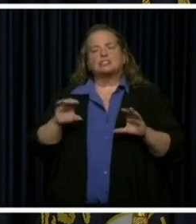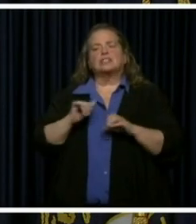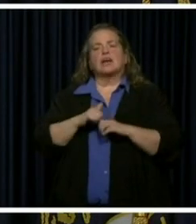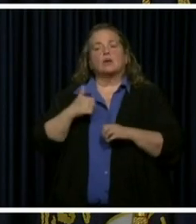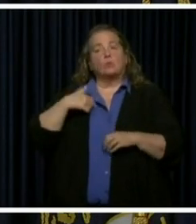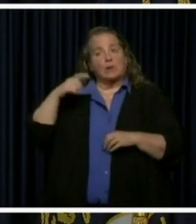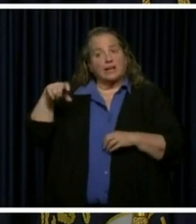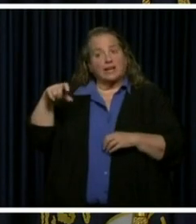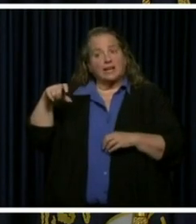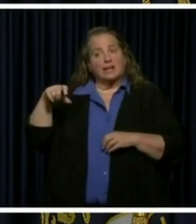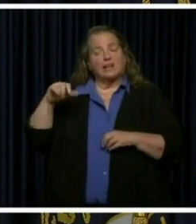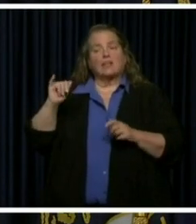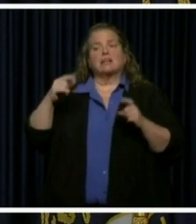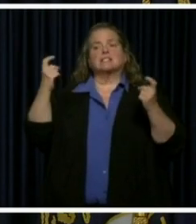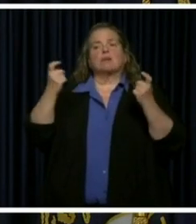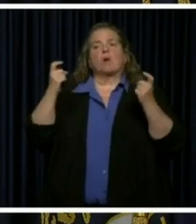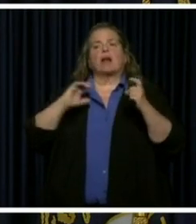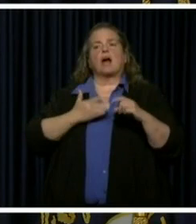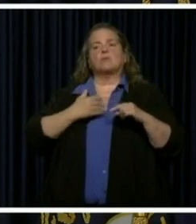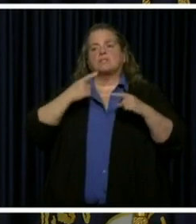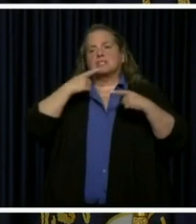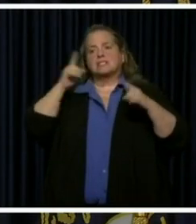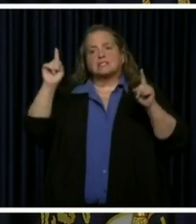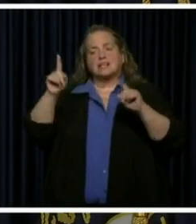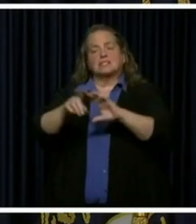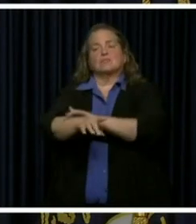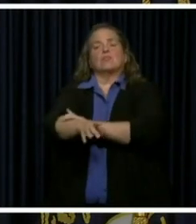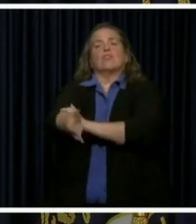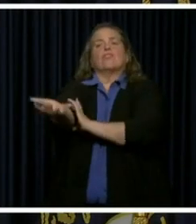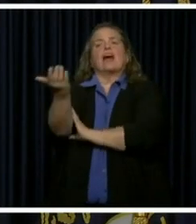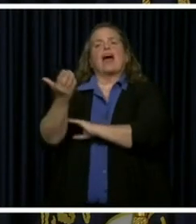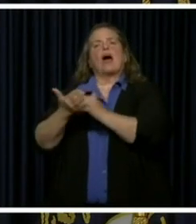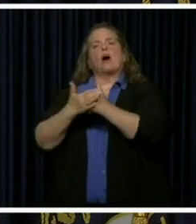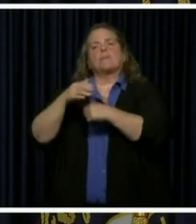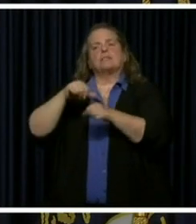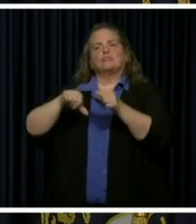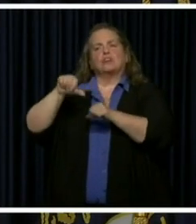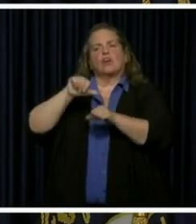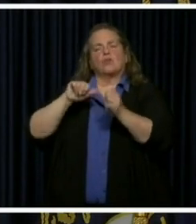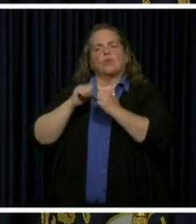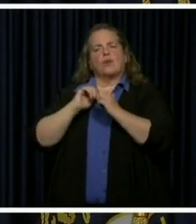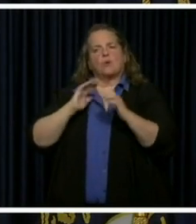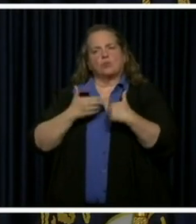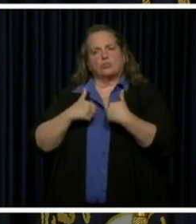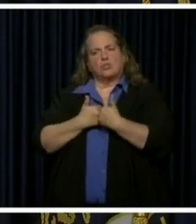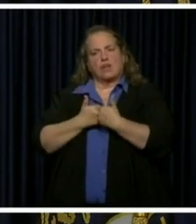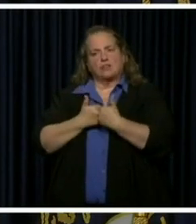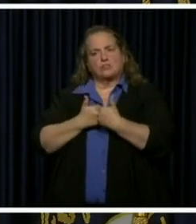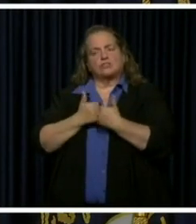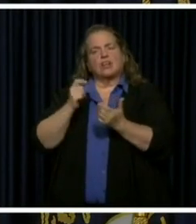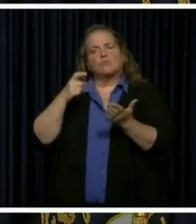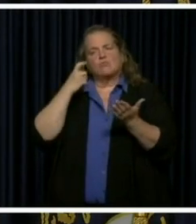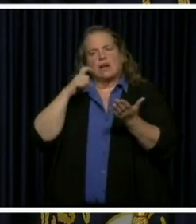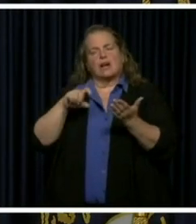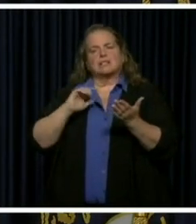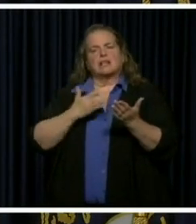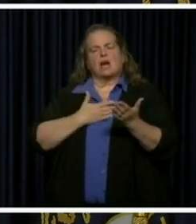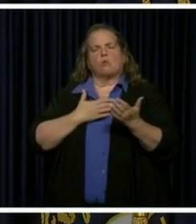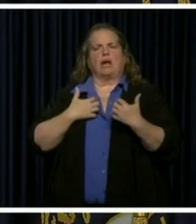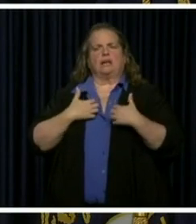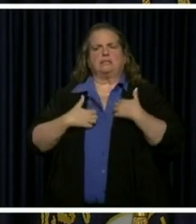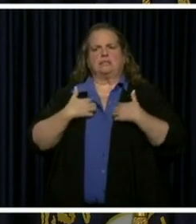we need, that celebrate our successes, that help one another with our challenges, that recognize our